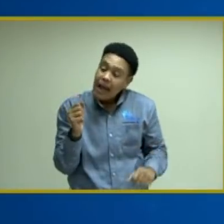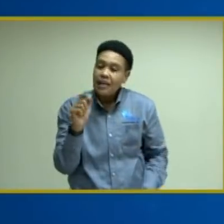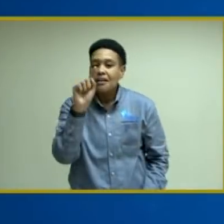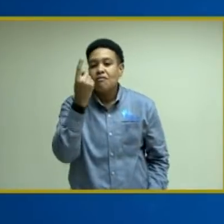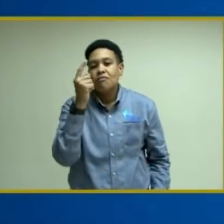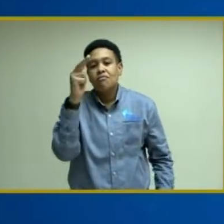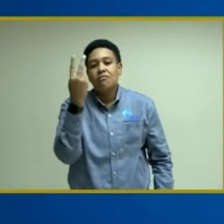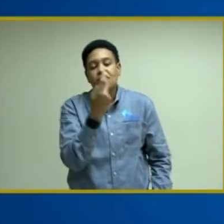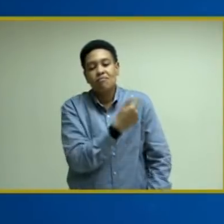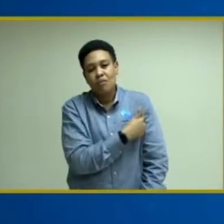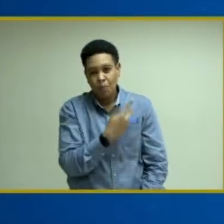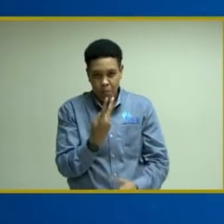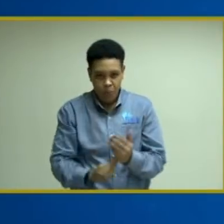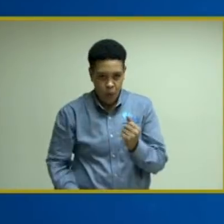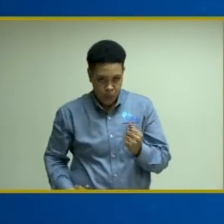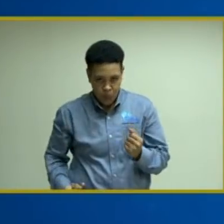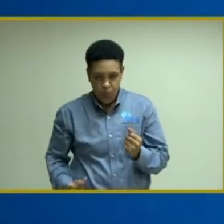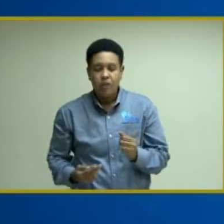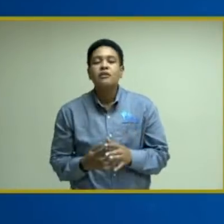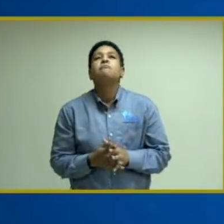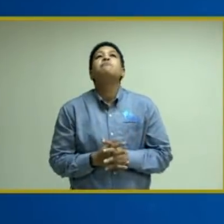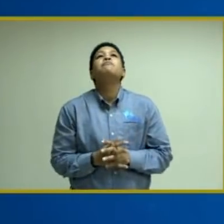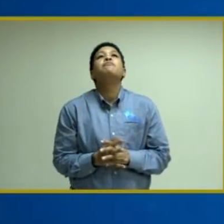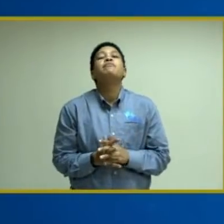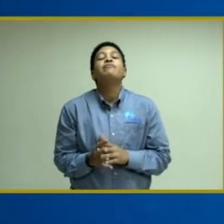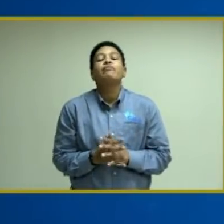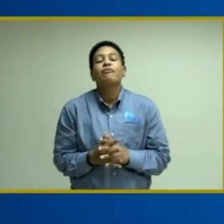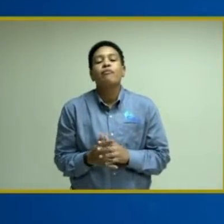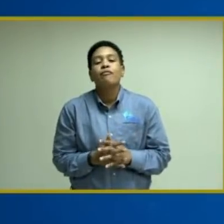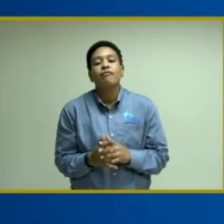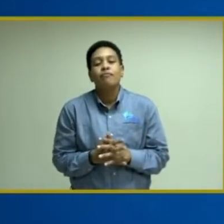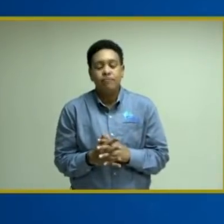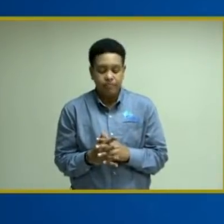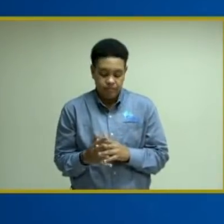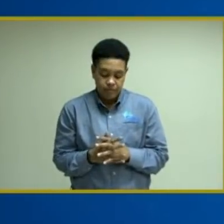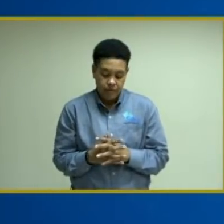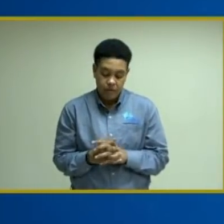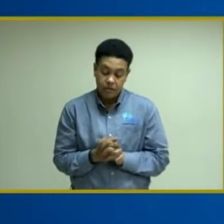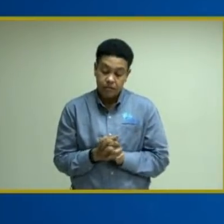first or all the doses for vaccines.